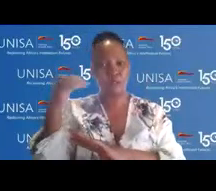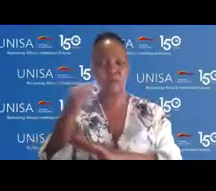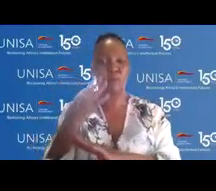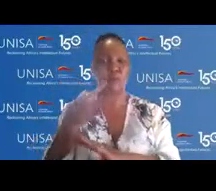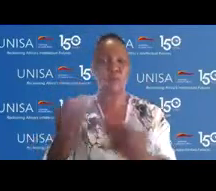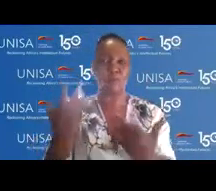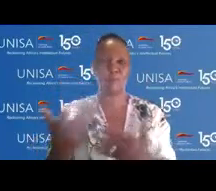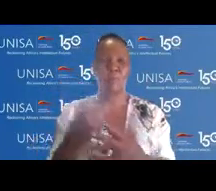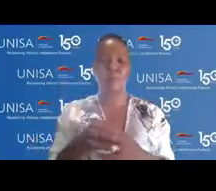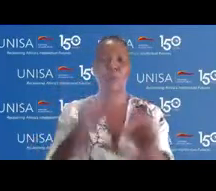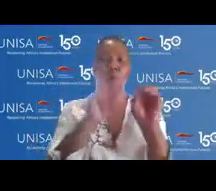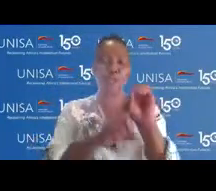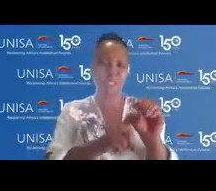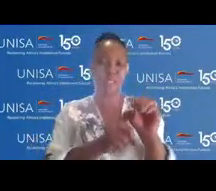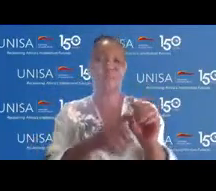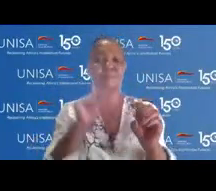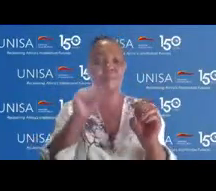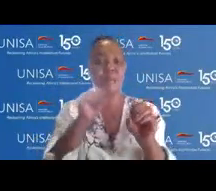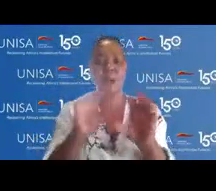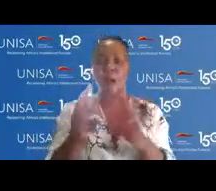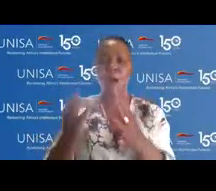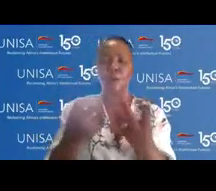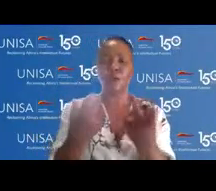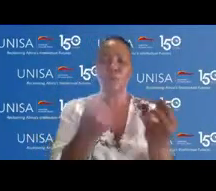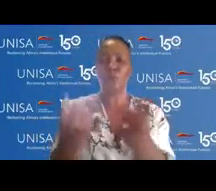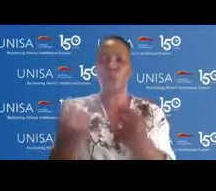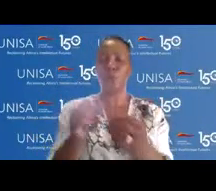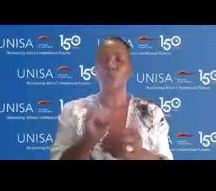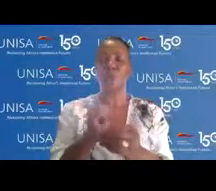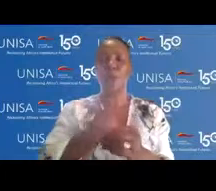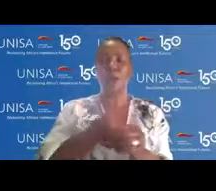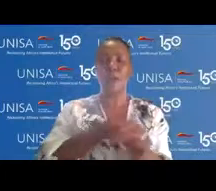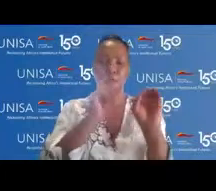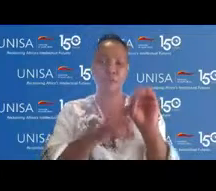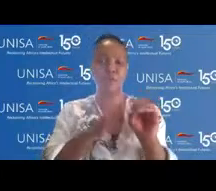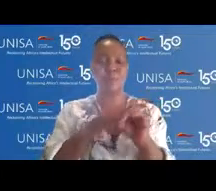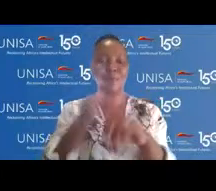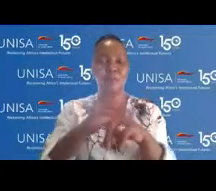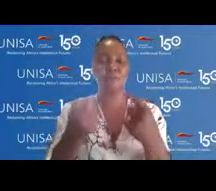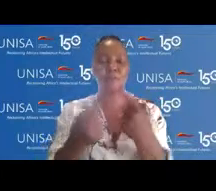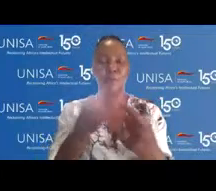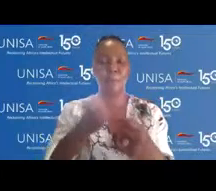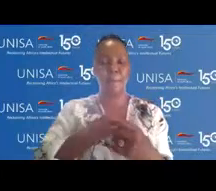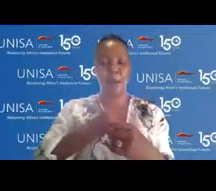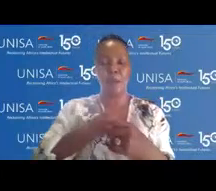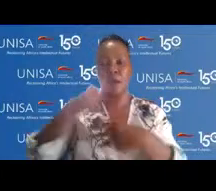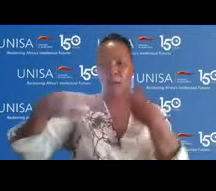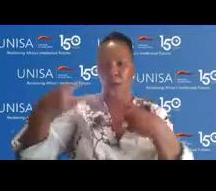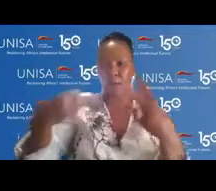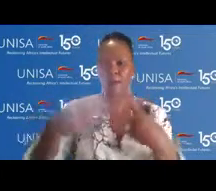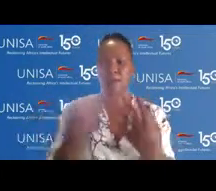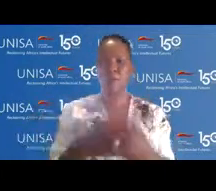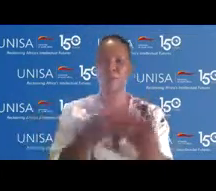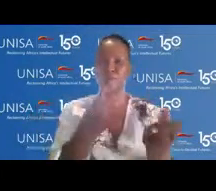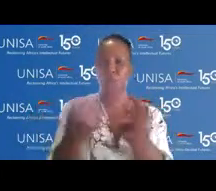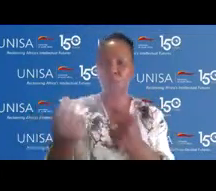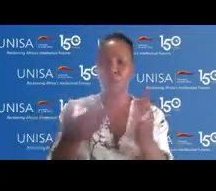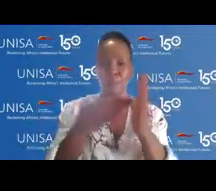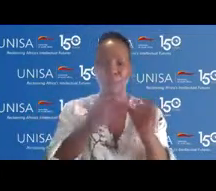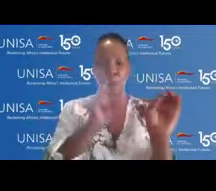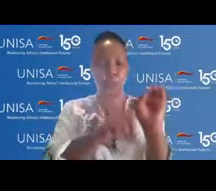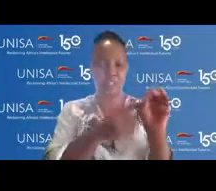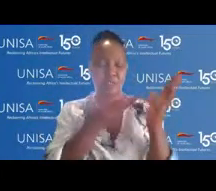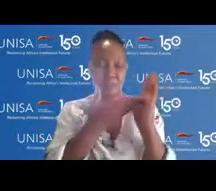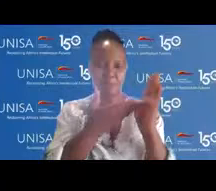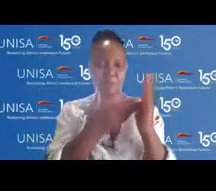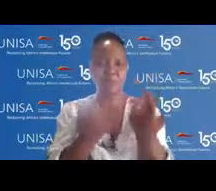students asking us, how do I do a quotation? I need it for my work. There we go, guys, right in front of you, quotation. The